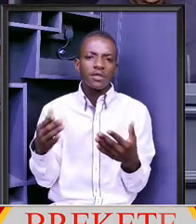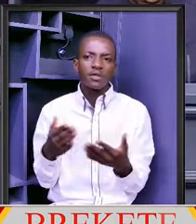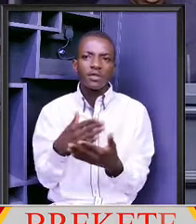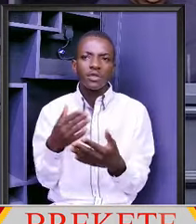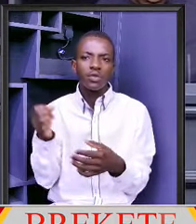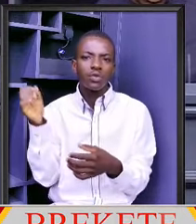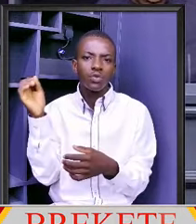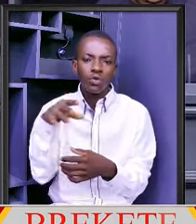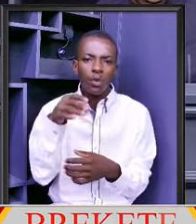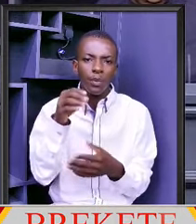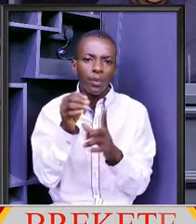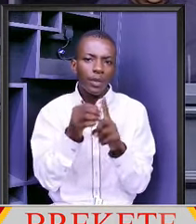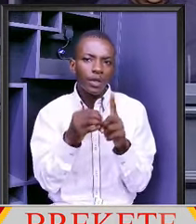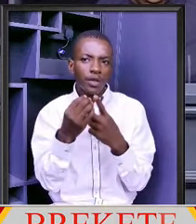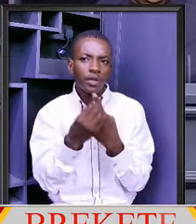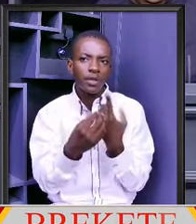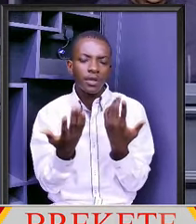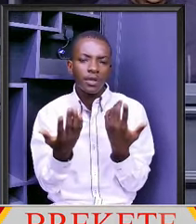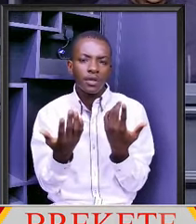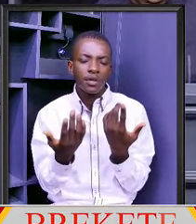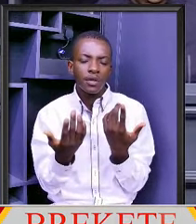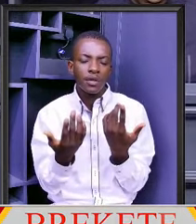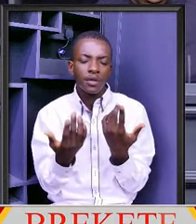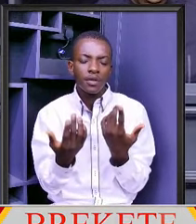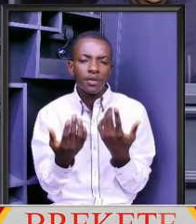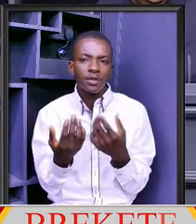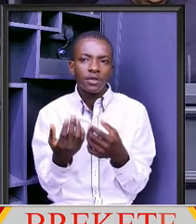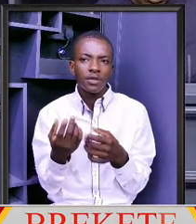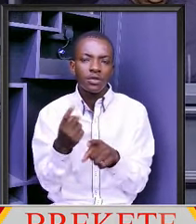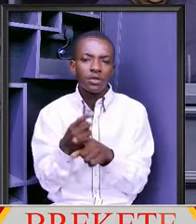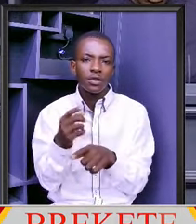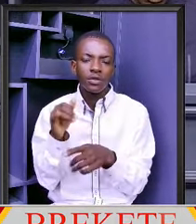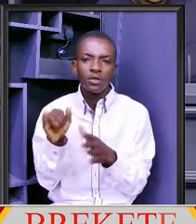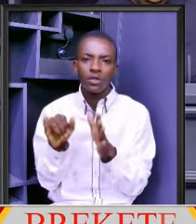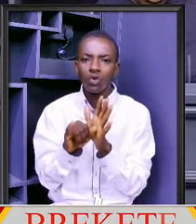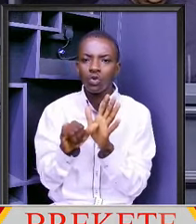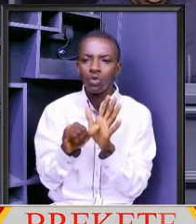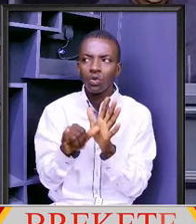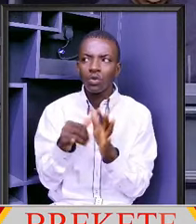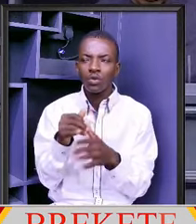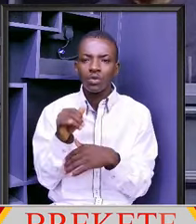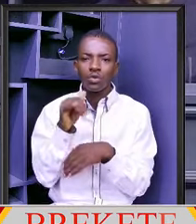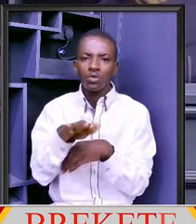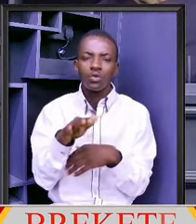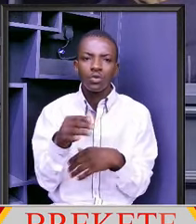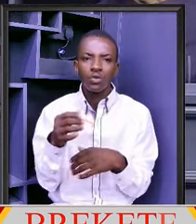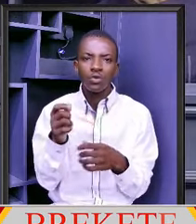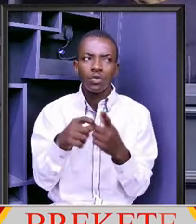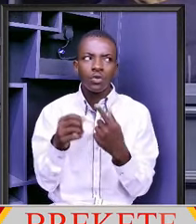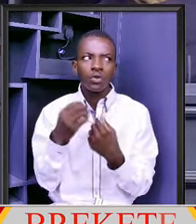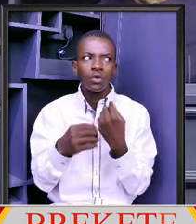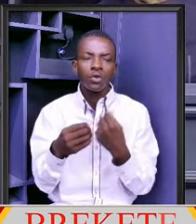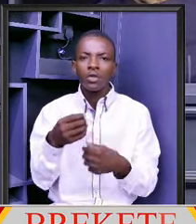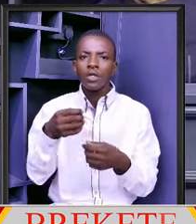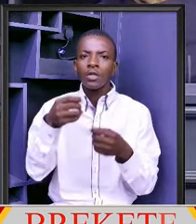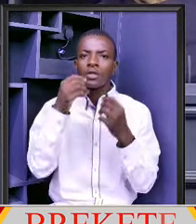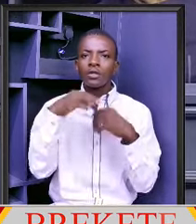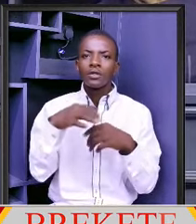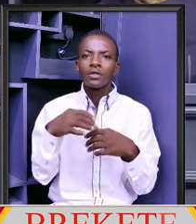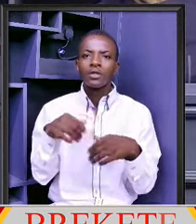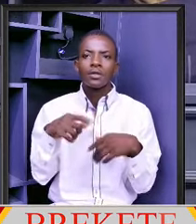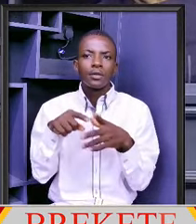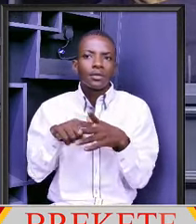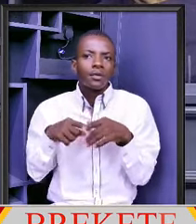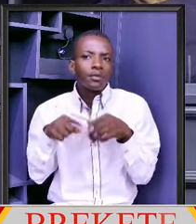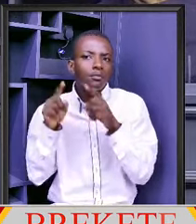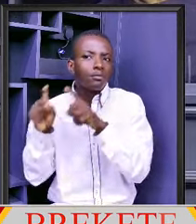Throw banana. One of the players, I don't know his name. I just they see him for YouTube. They throw banana, you carry, you open, you chop him, you begin they